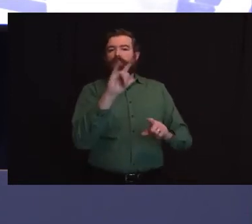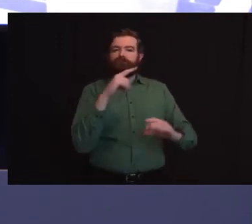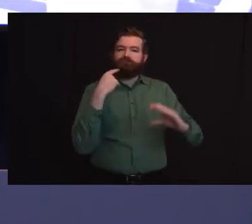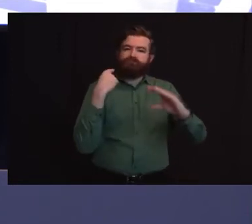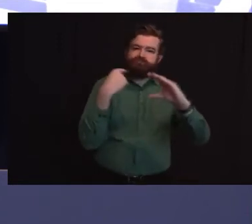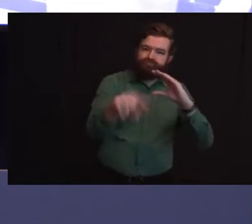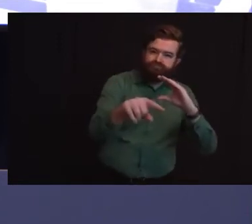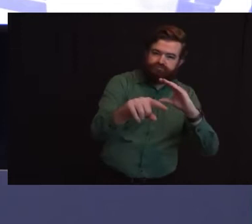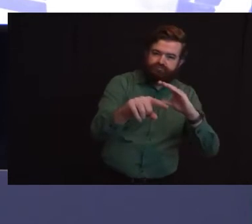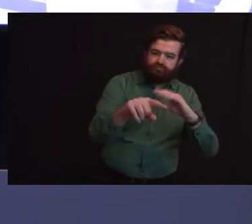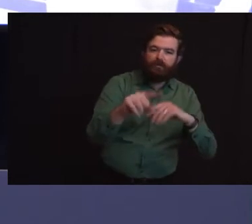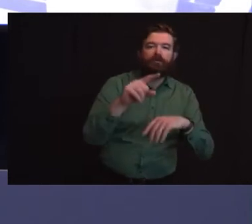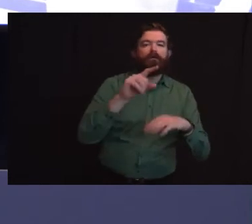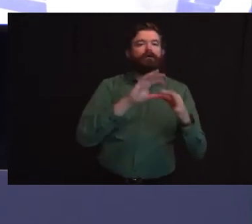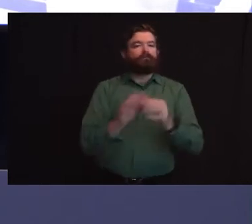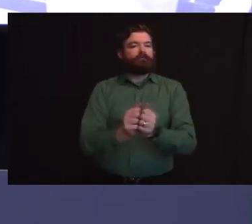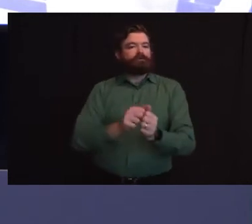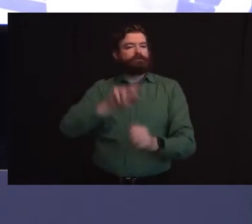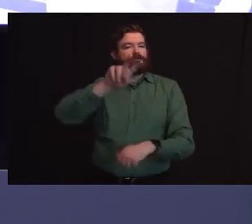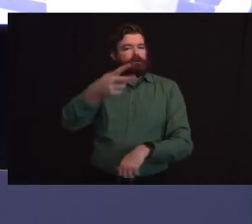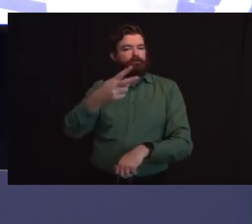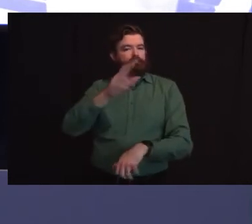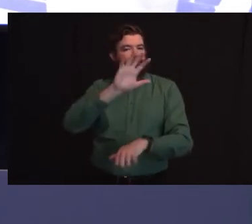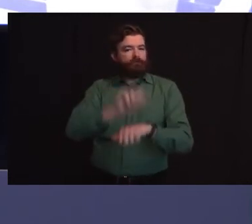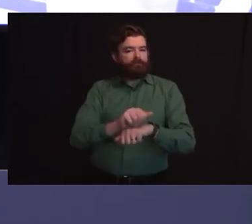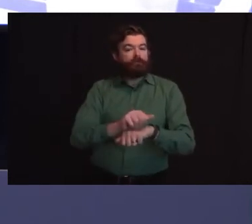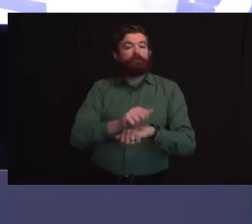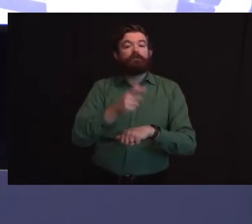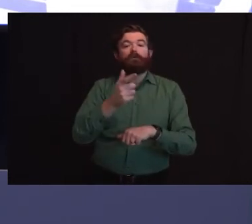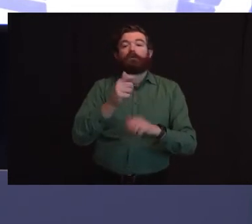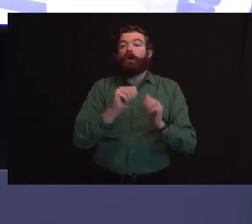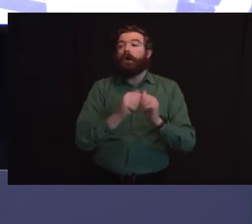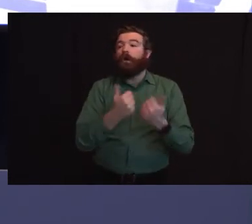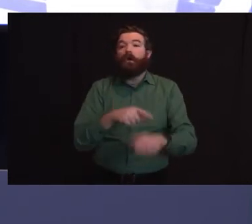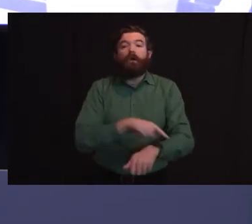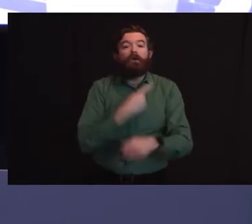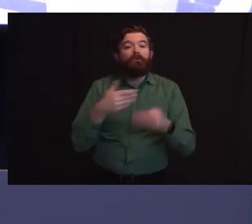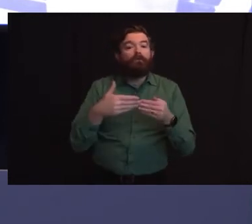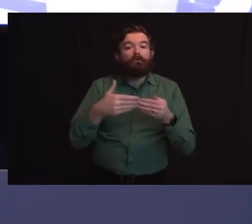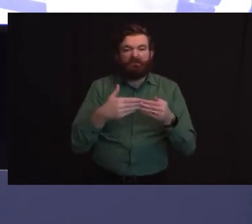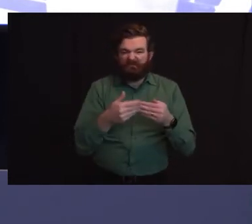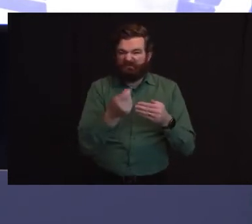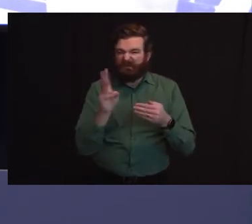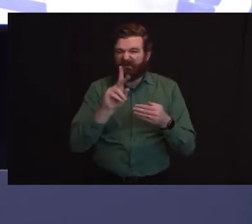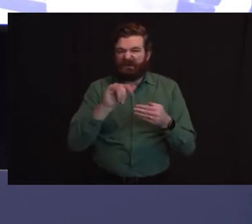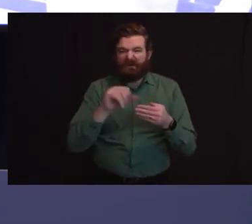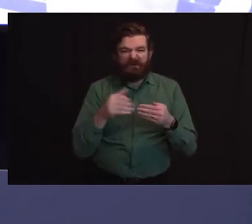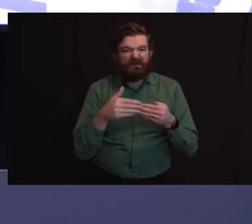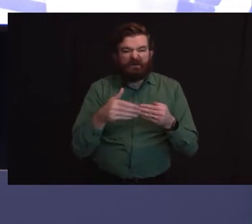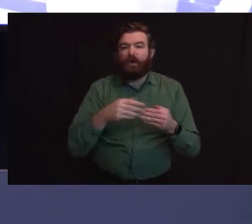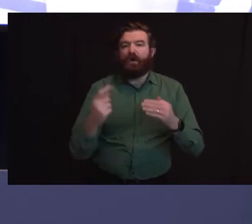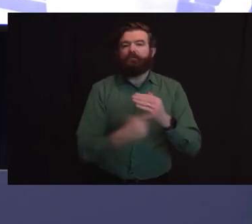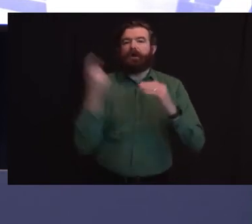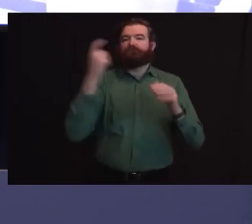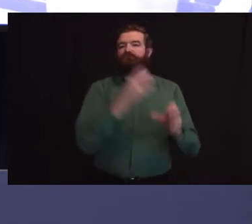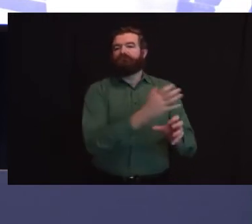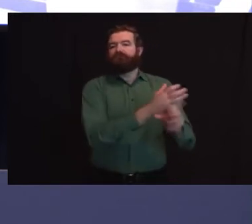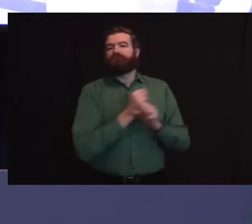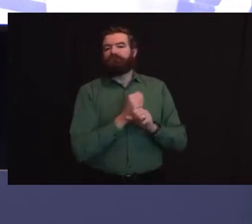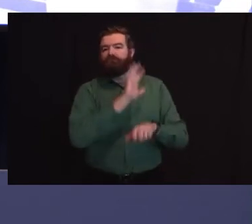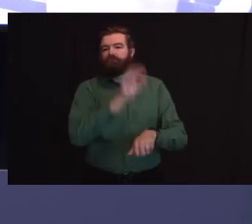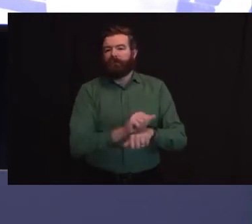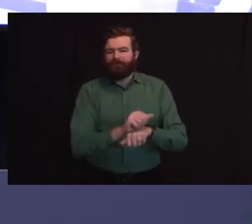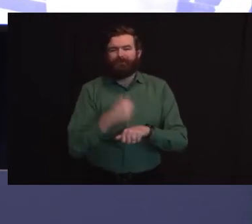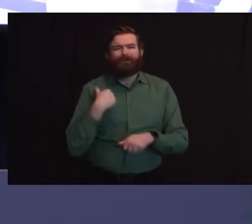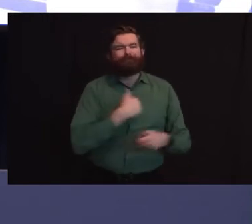this within the next several days. The department is working closely with all vaccination sites to ensure they are making